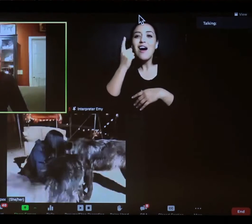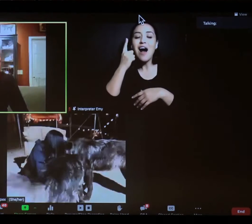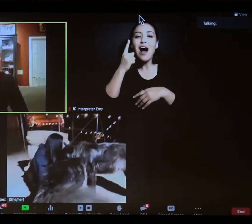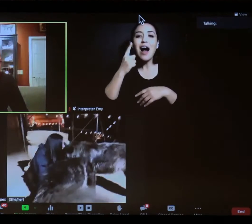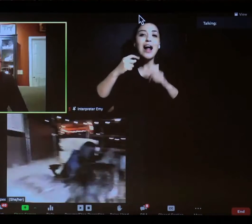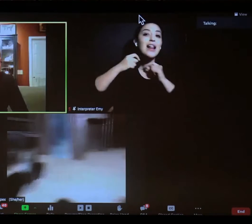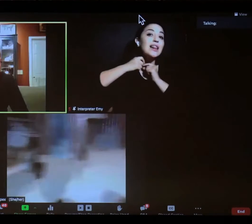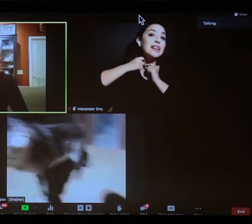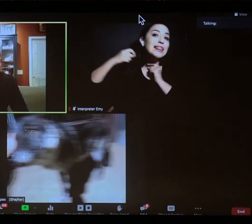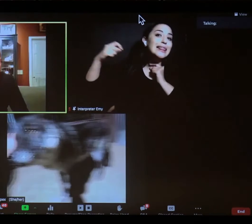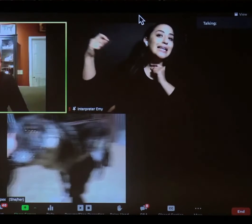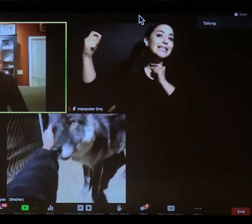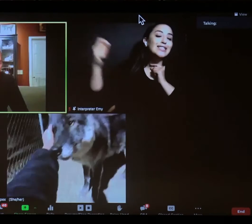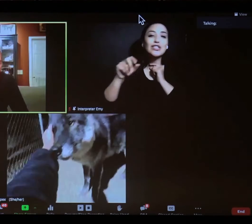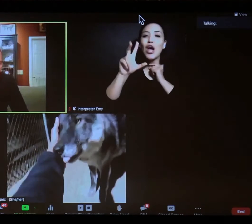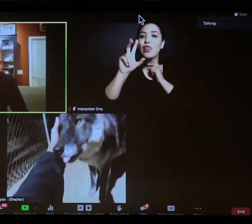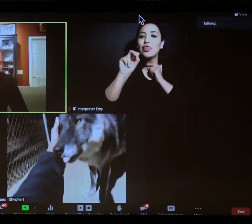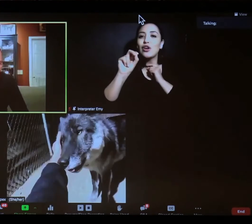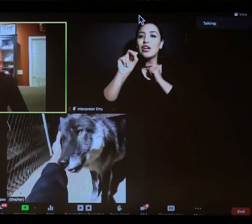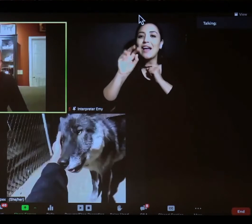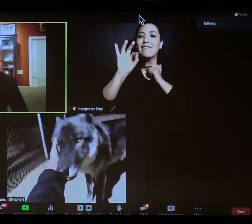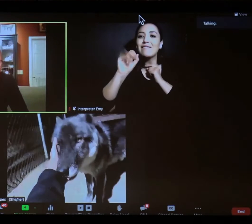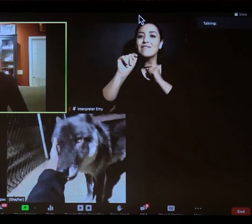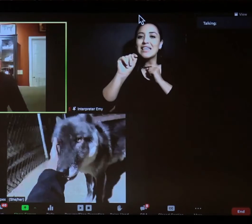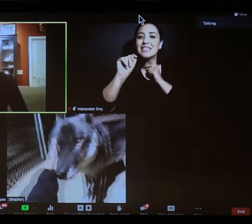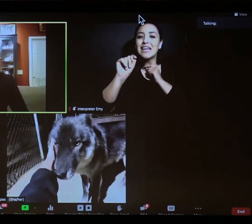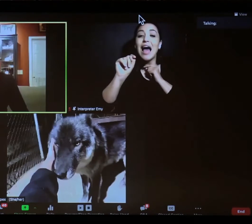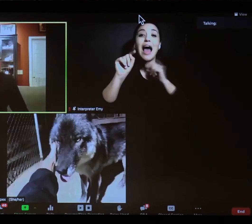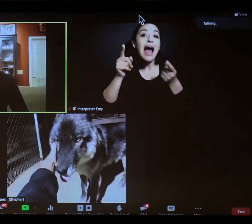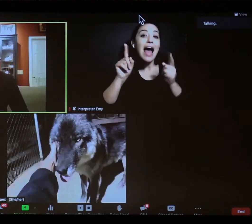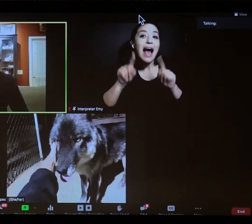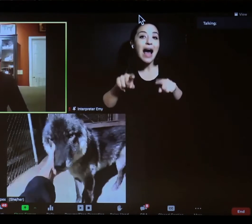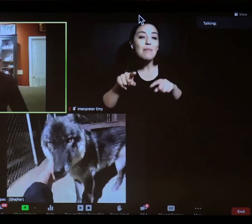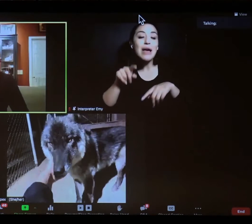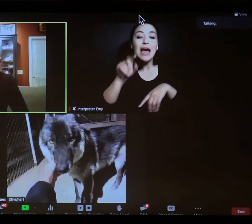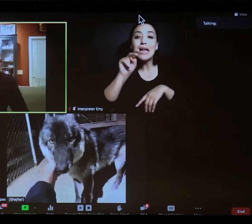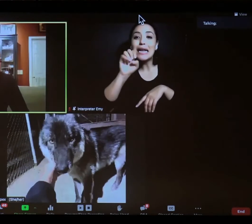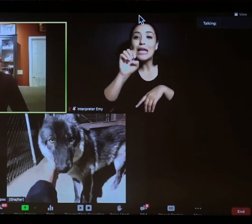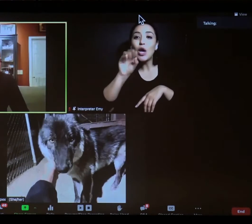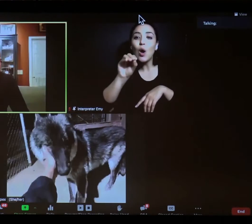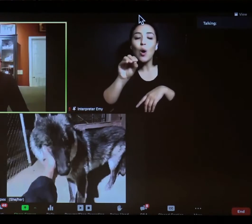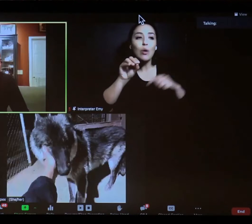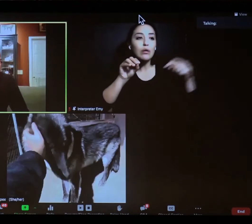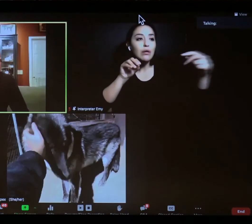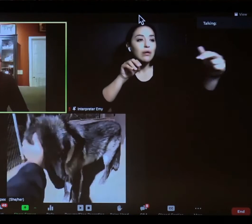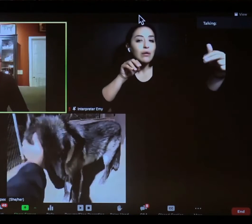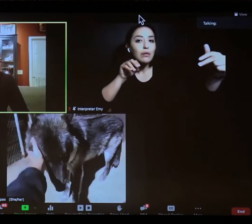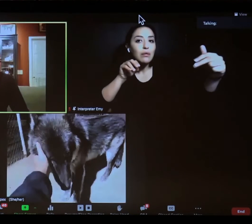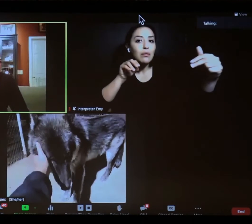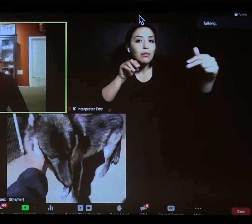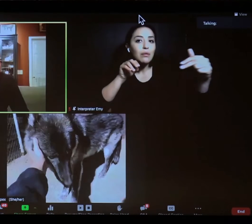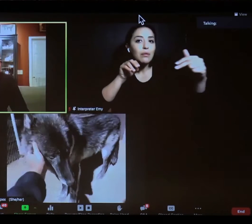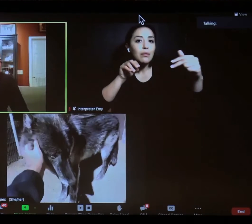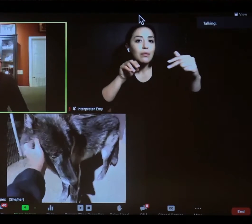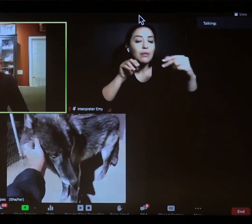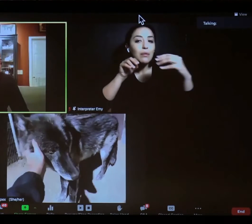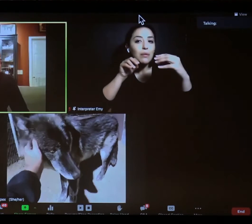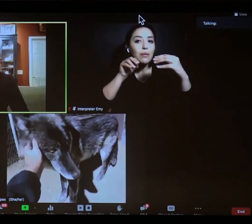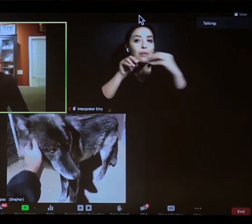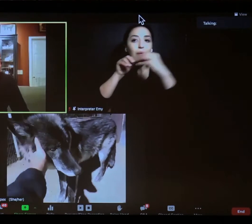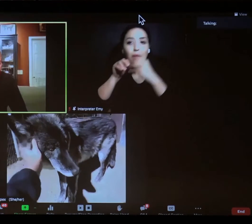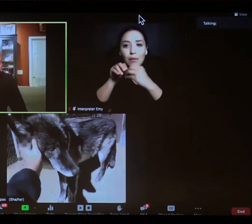was coming to me and taking treats on the hike, which is a big, big deal. So it's a slow process, but as you can see,